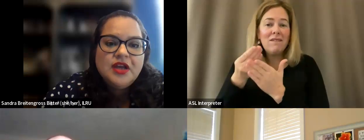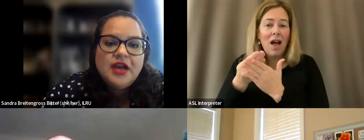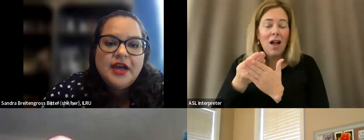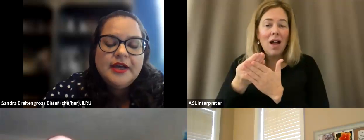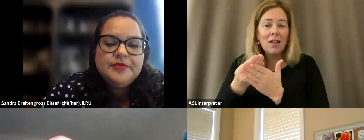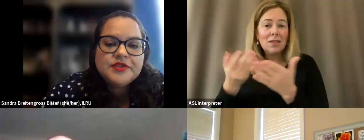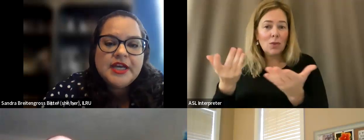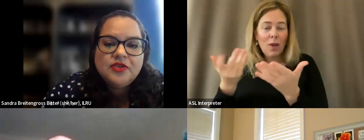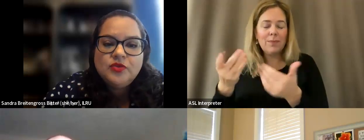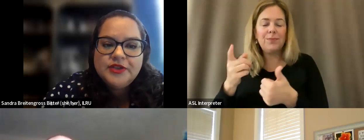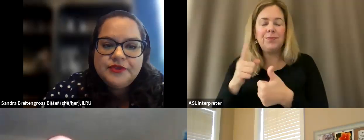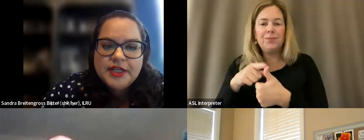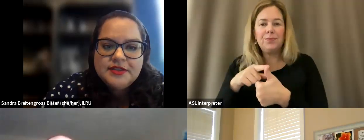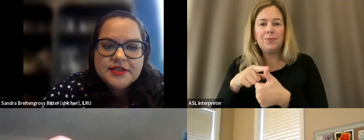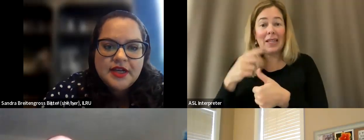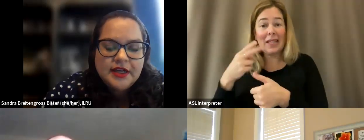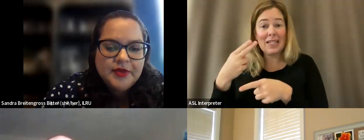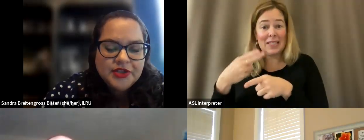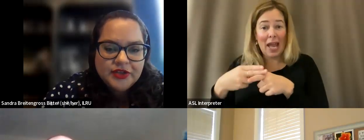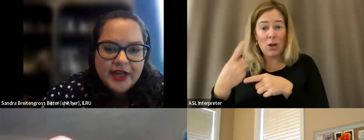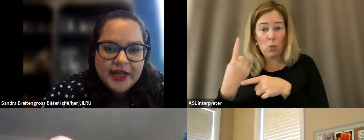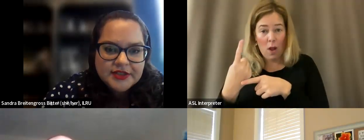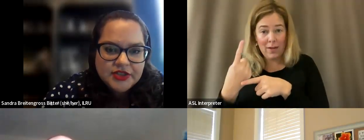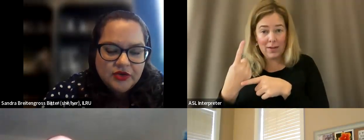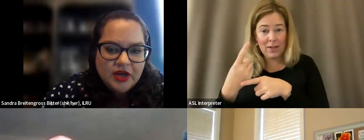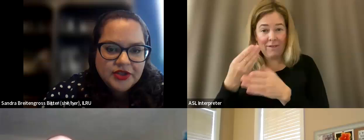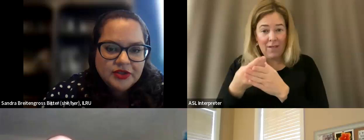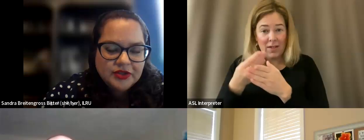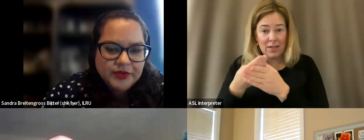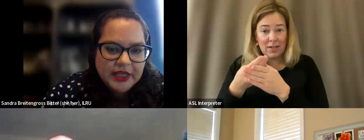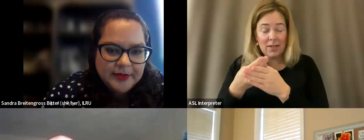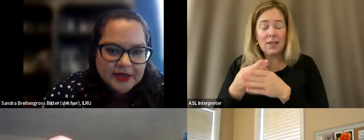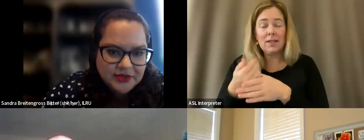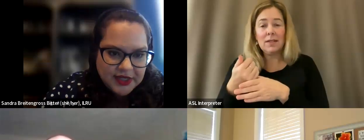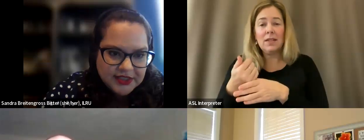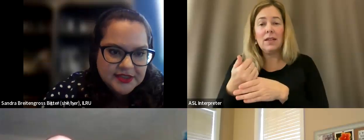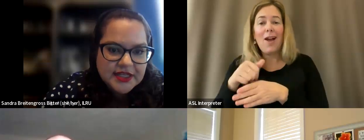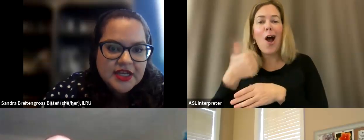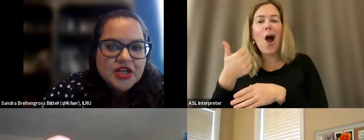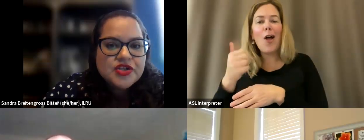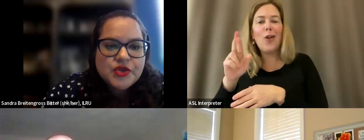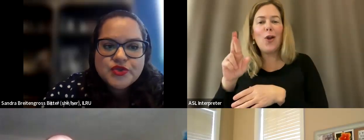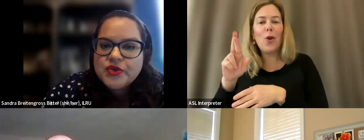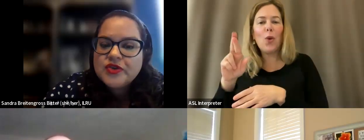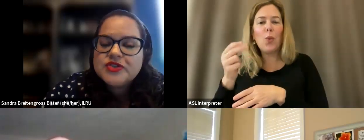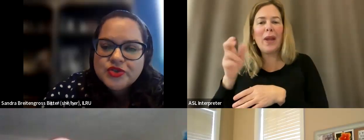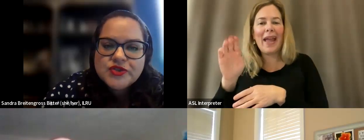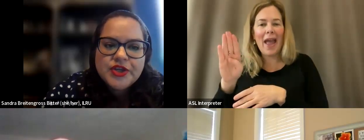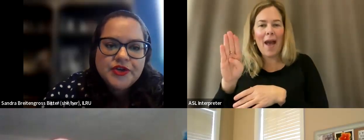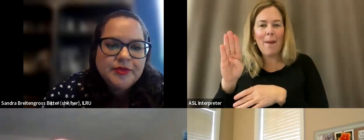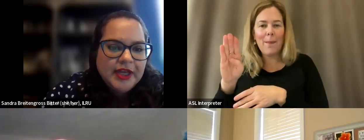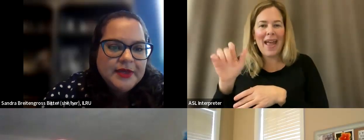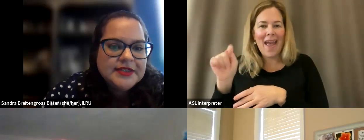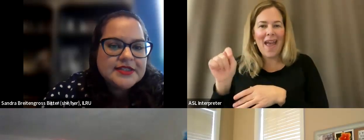to Title I funds under the Act, so other Rehab Act funds,